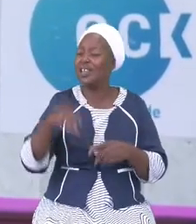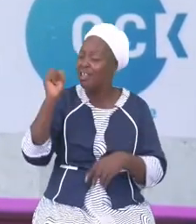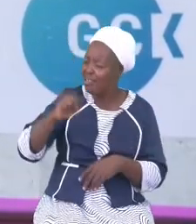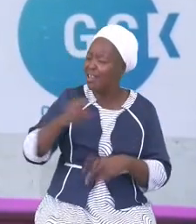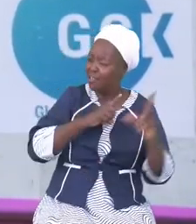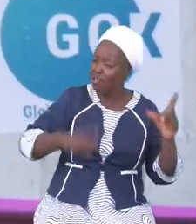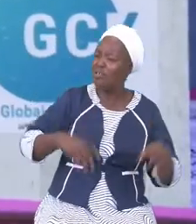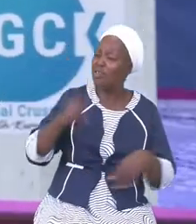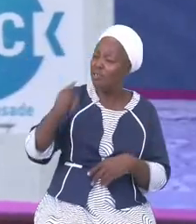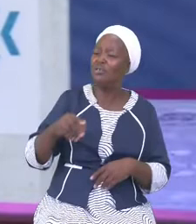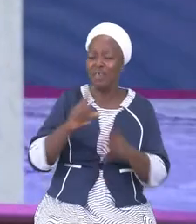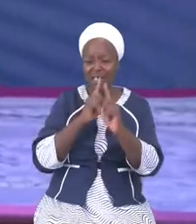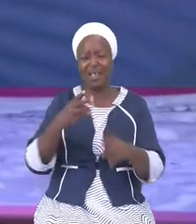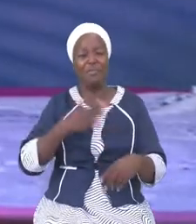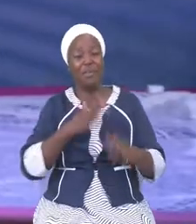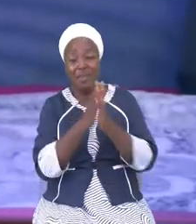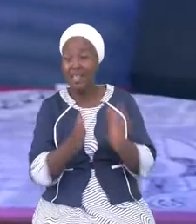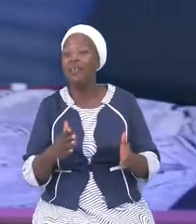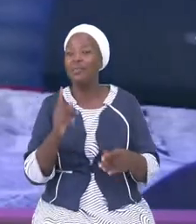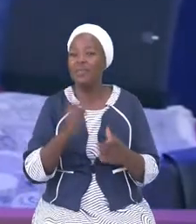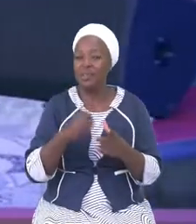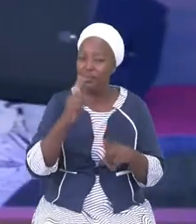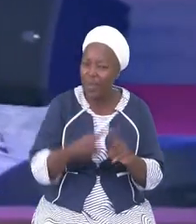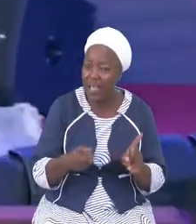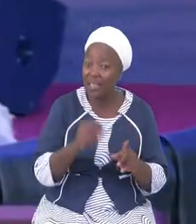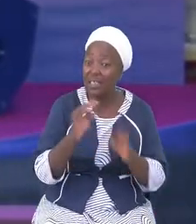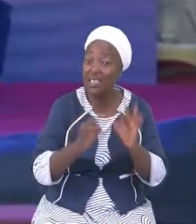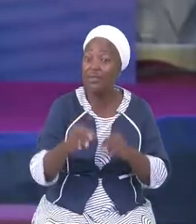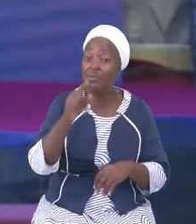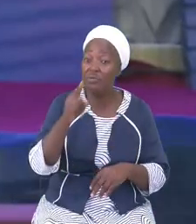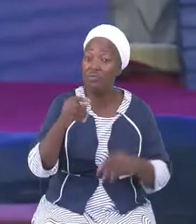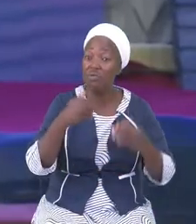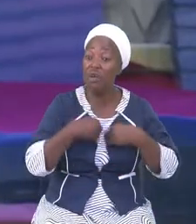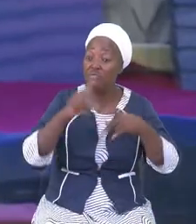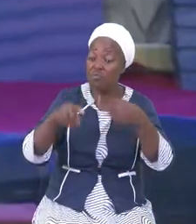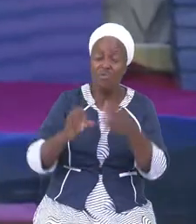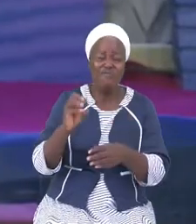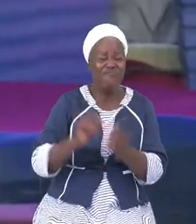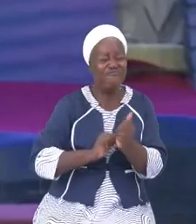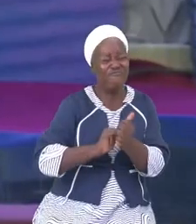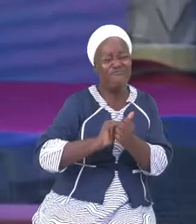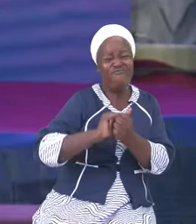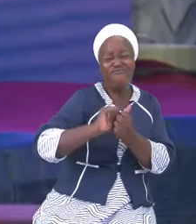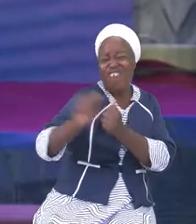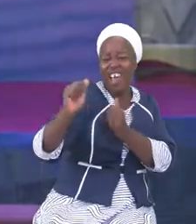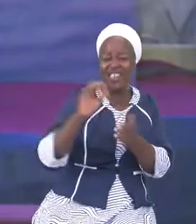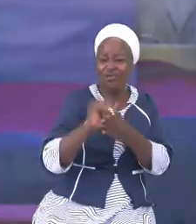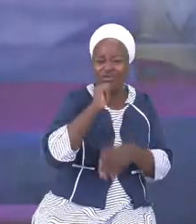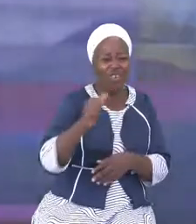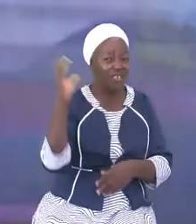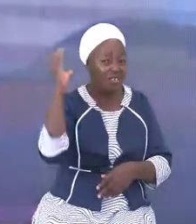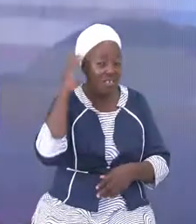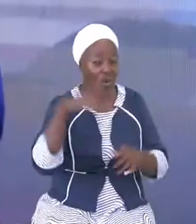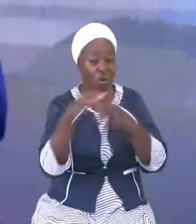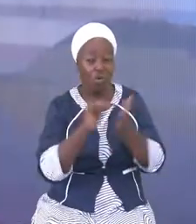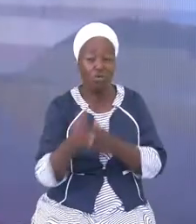yes, Lord, he'll answer your prayer. But if you have gone so far that you're not listening to those